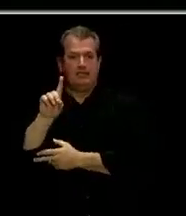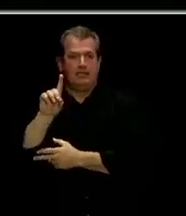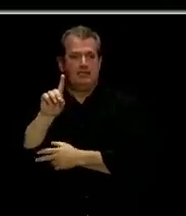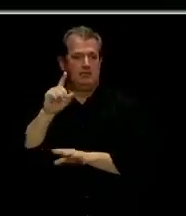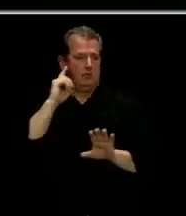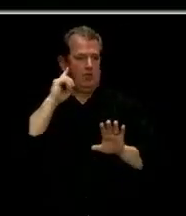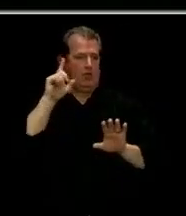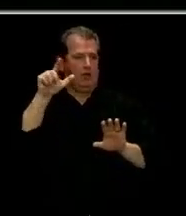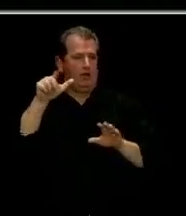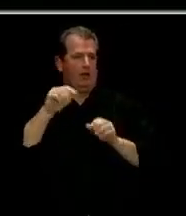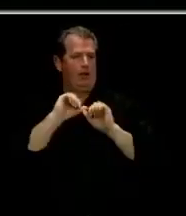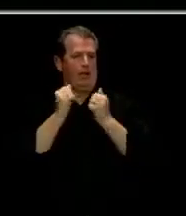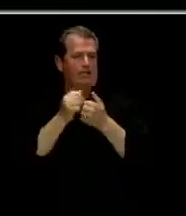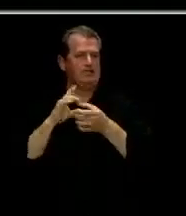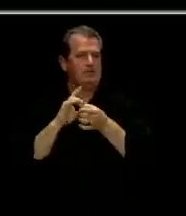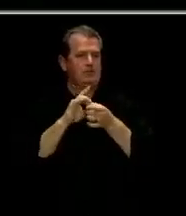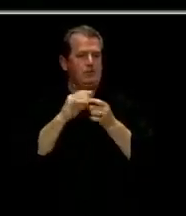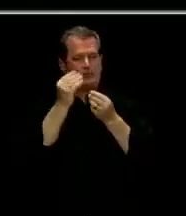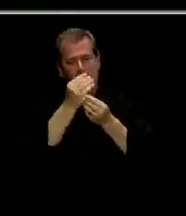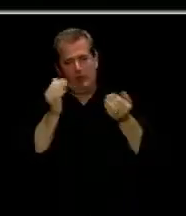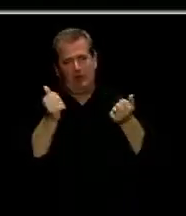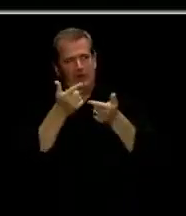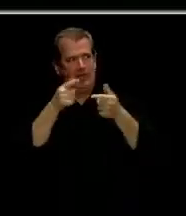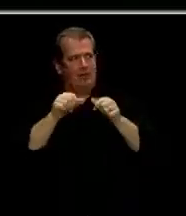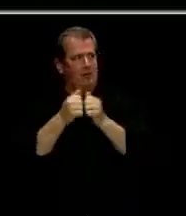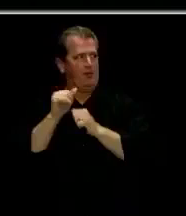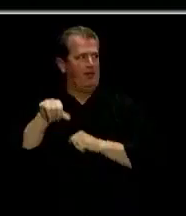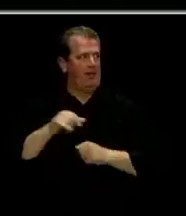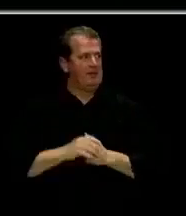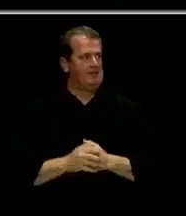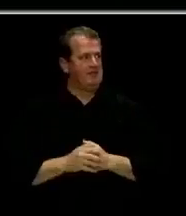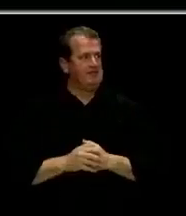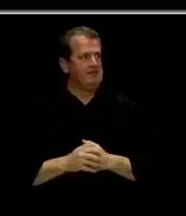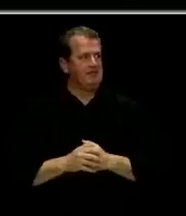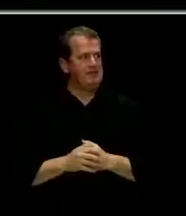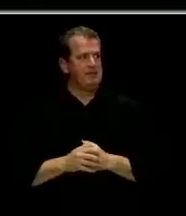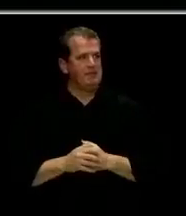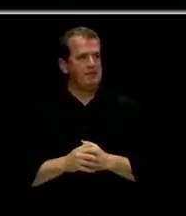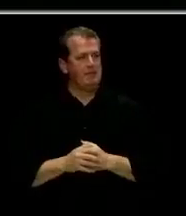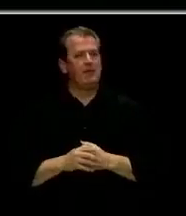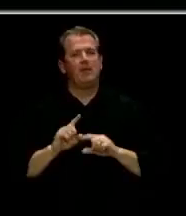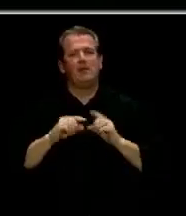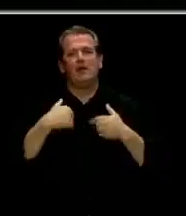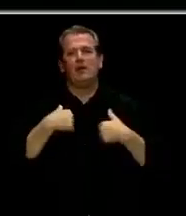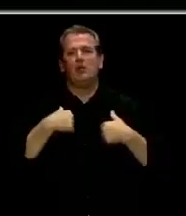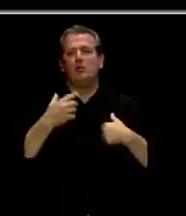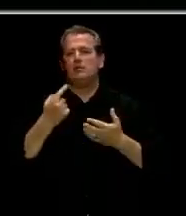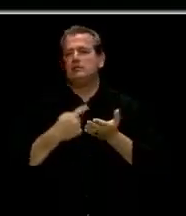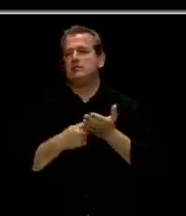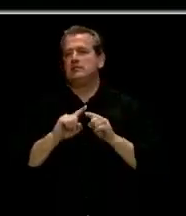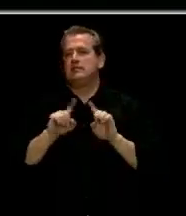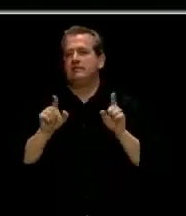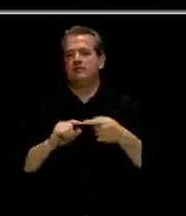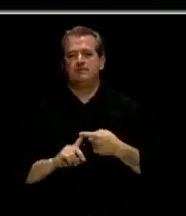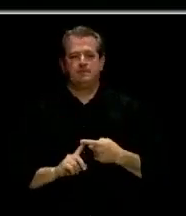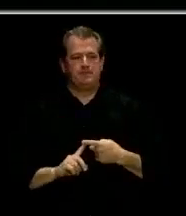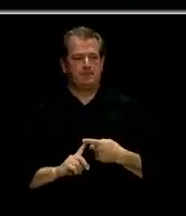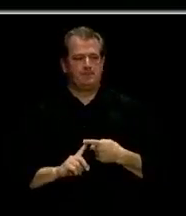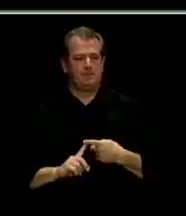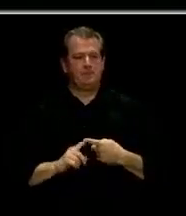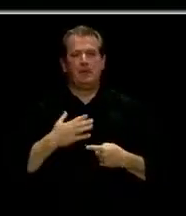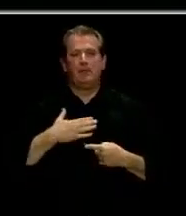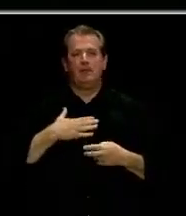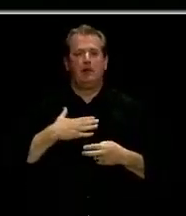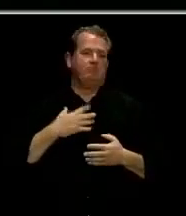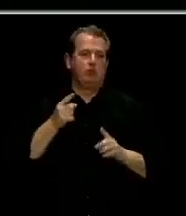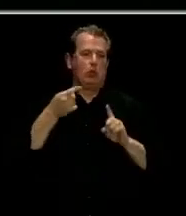from my agency partners about all the initiatives in each of their shops. But I want to talk a little bit different about what my